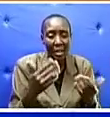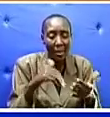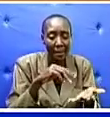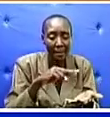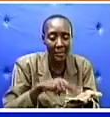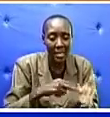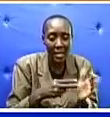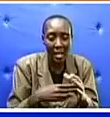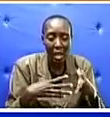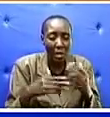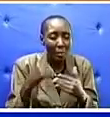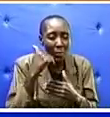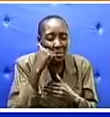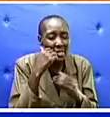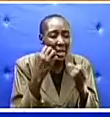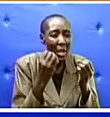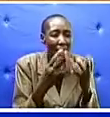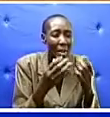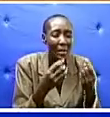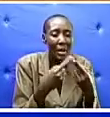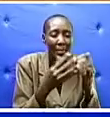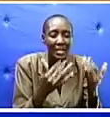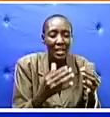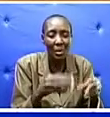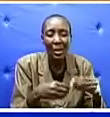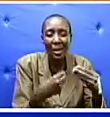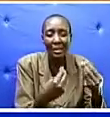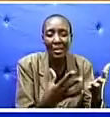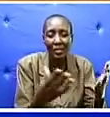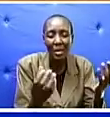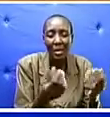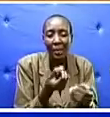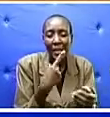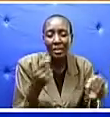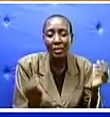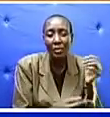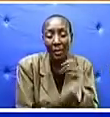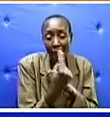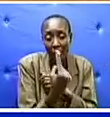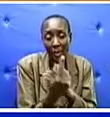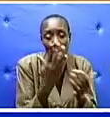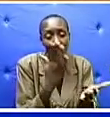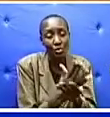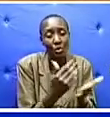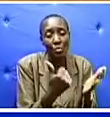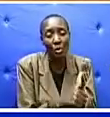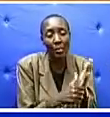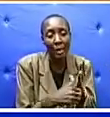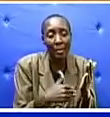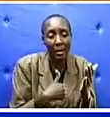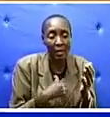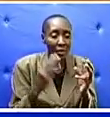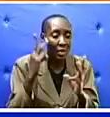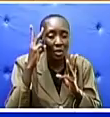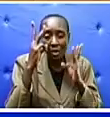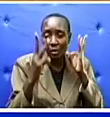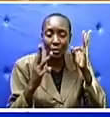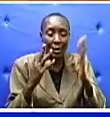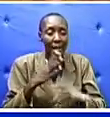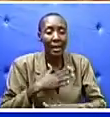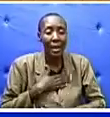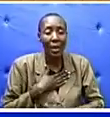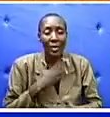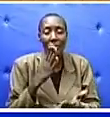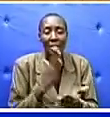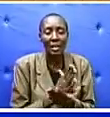anyone, they've reached a point they are giving one team per person. Mm-hmm. So that clearly tells you there's a problem. Our worry is, as much as there are